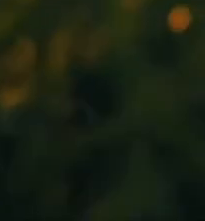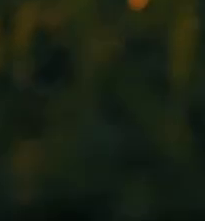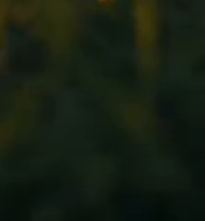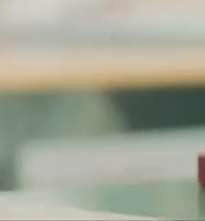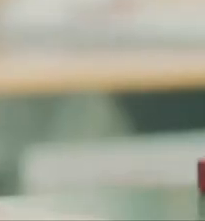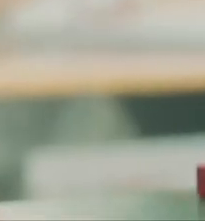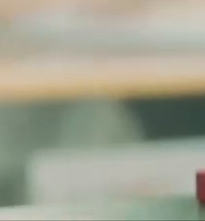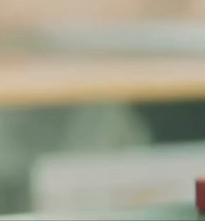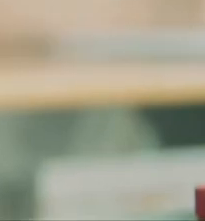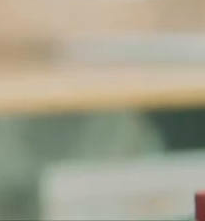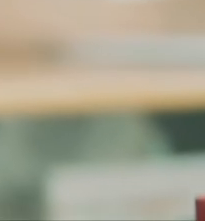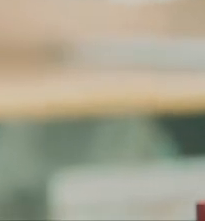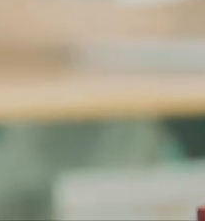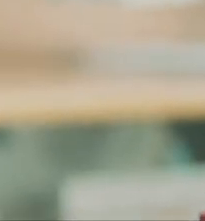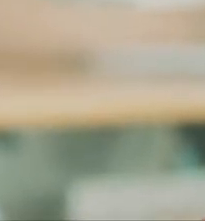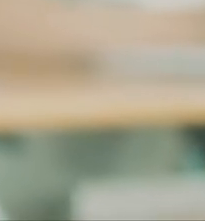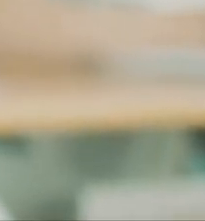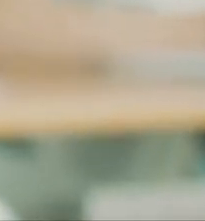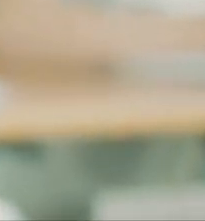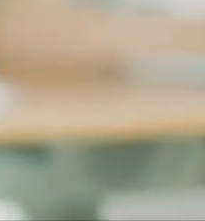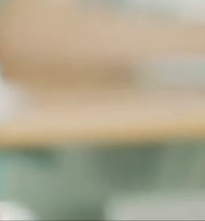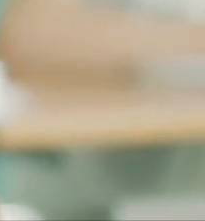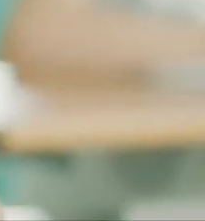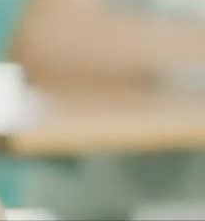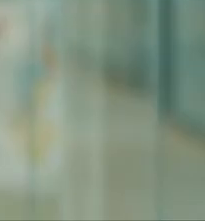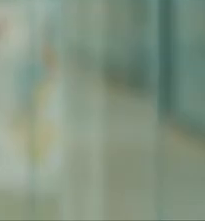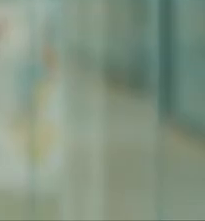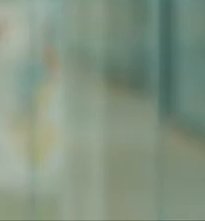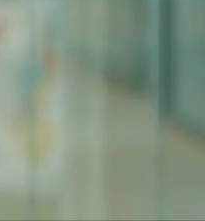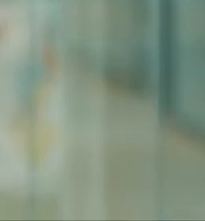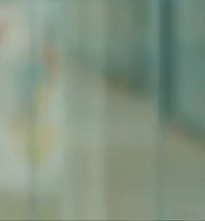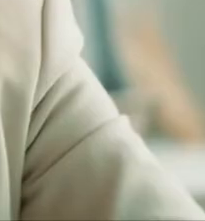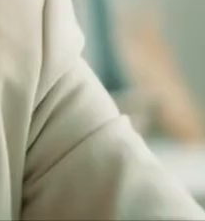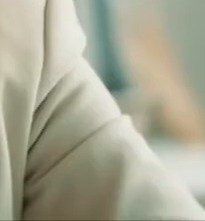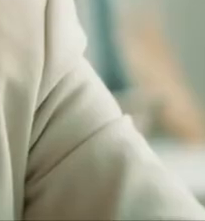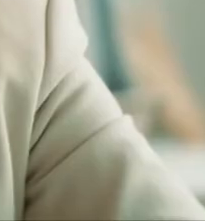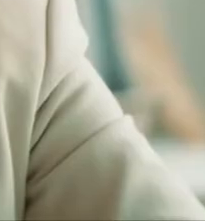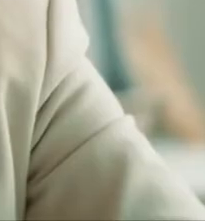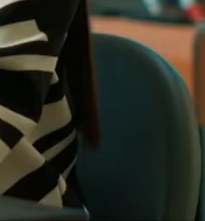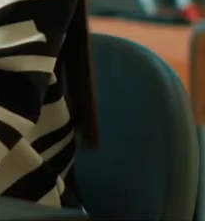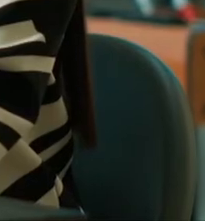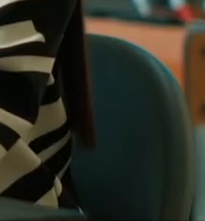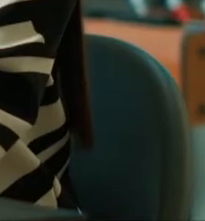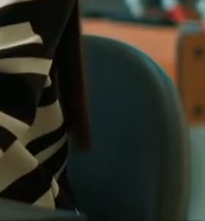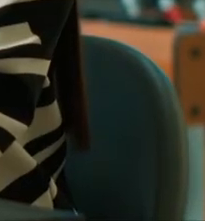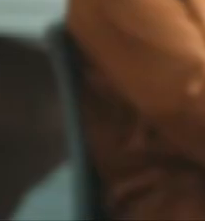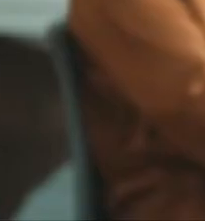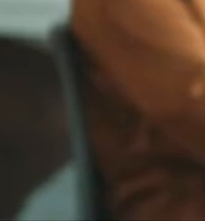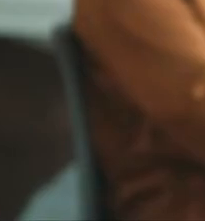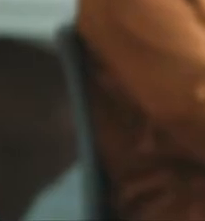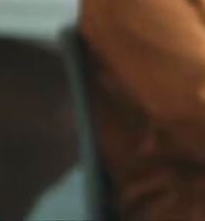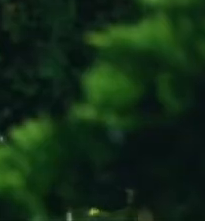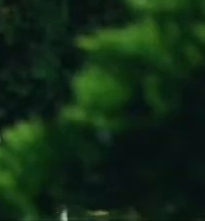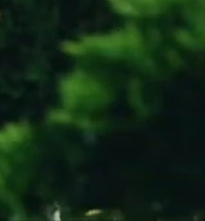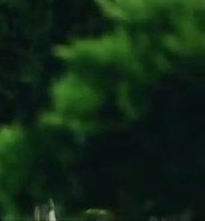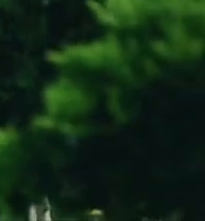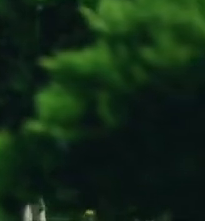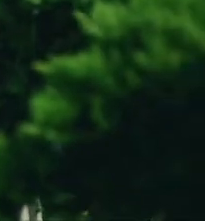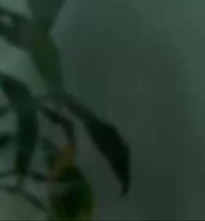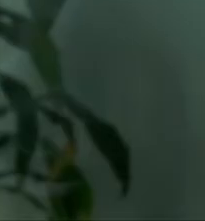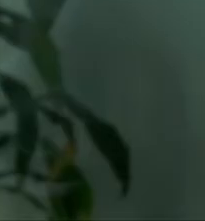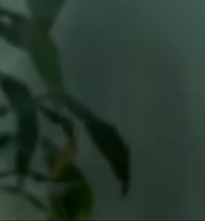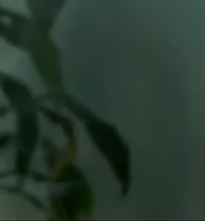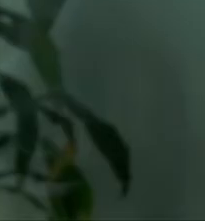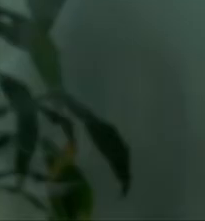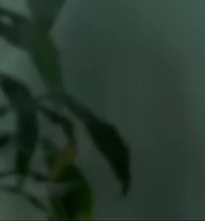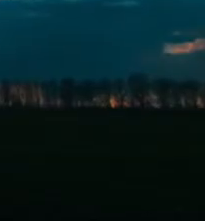of sowing new seeds, opening your new paths, and writing your own ideas, being